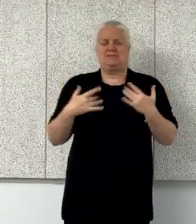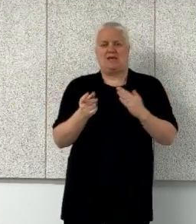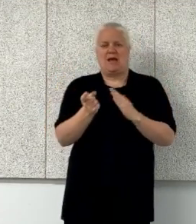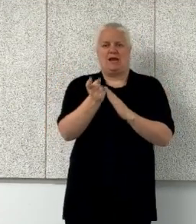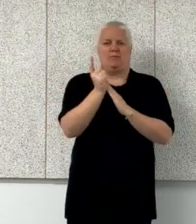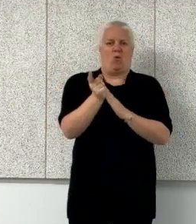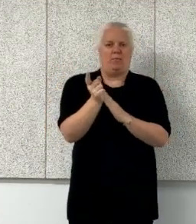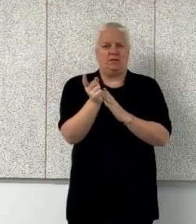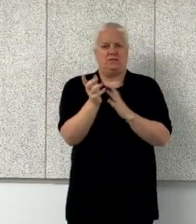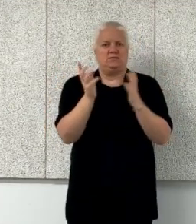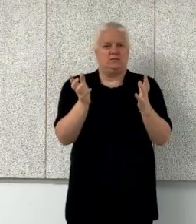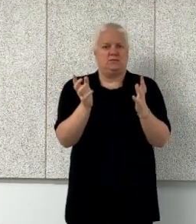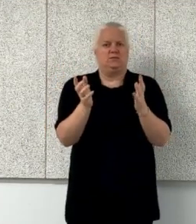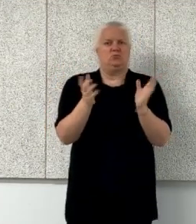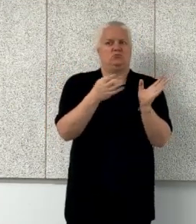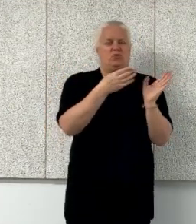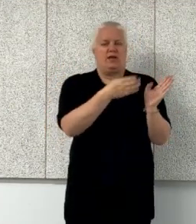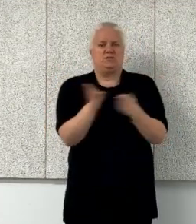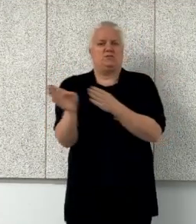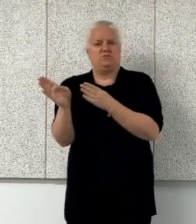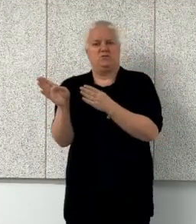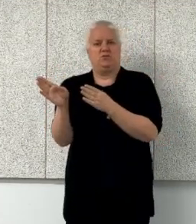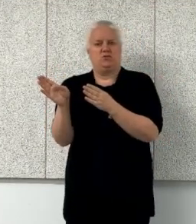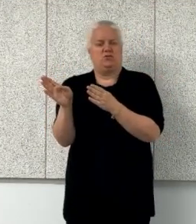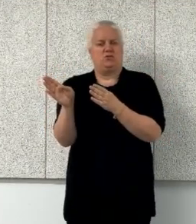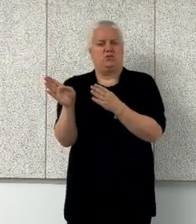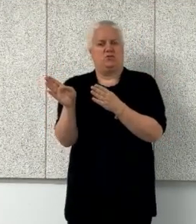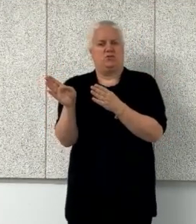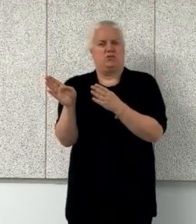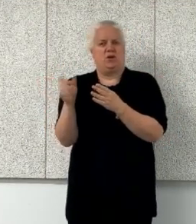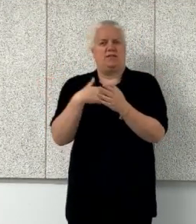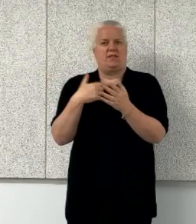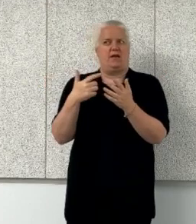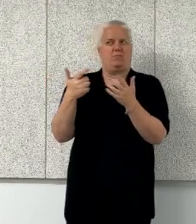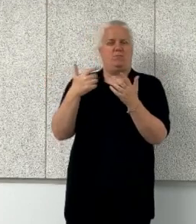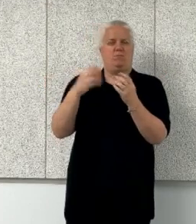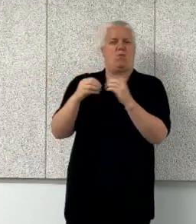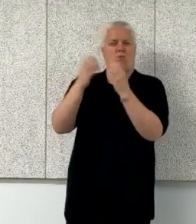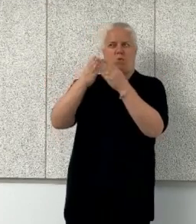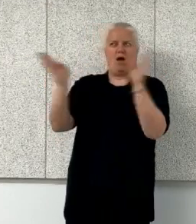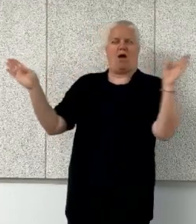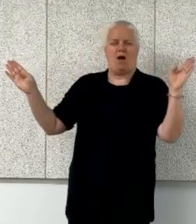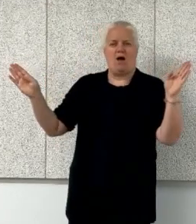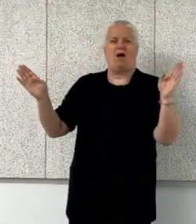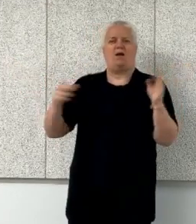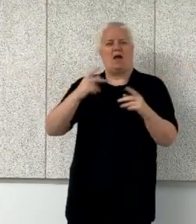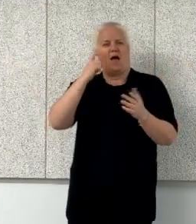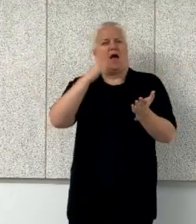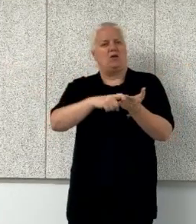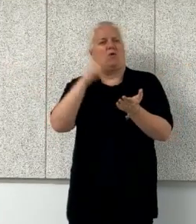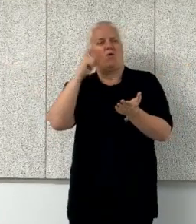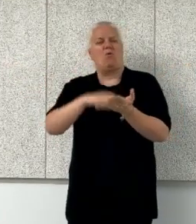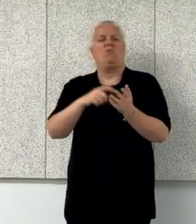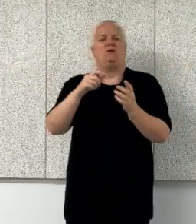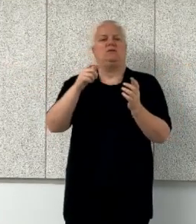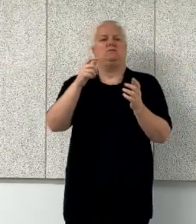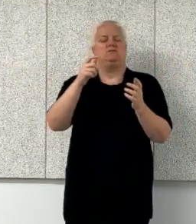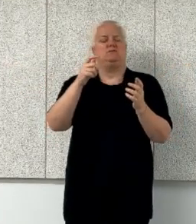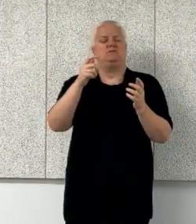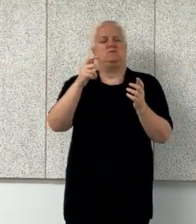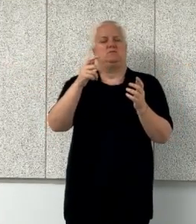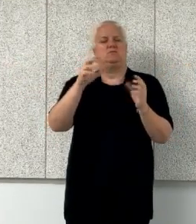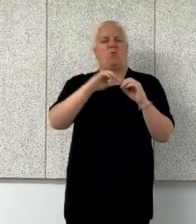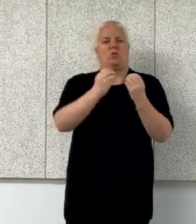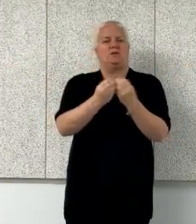mile wide mentality to, like, you know, inch wide, mile deep. I'm noticing that a lot of organizations are, you know, doubling down on their values and